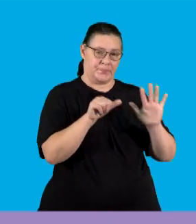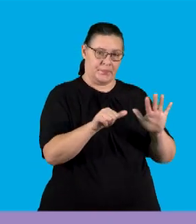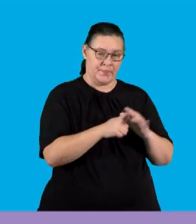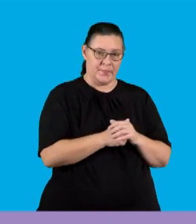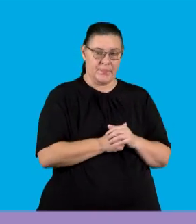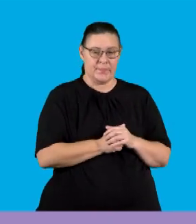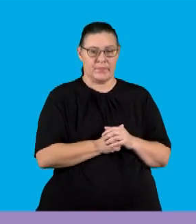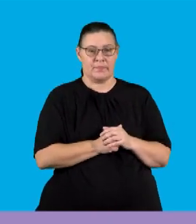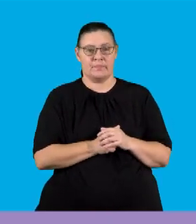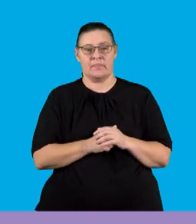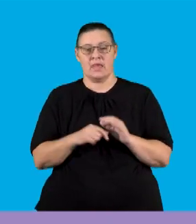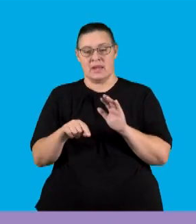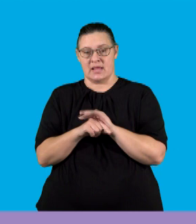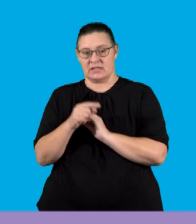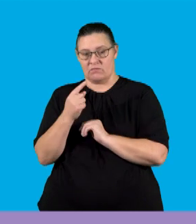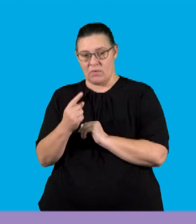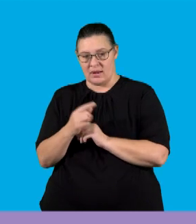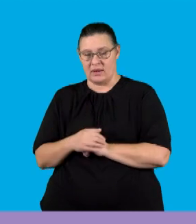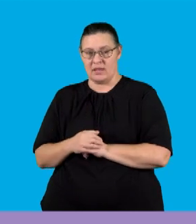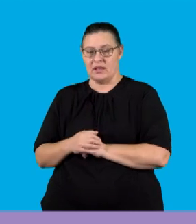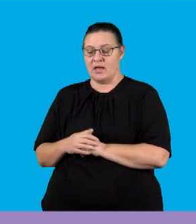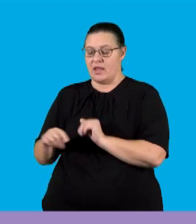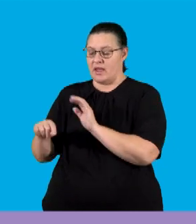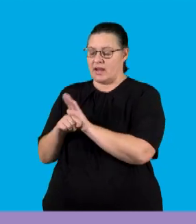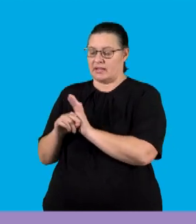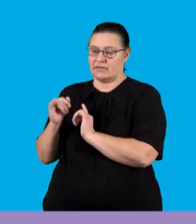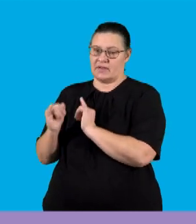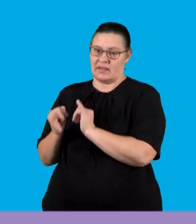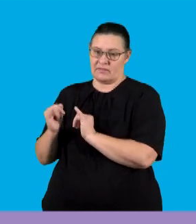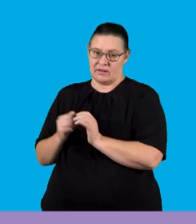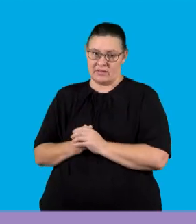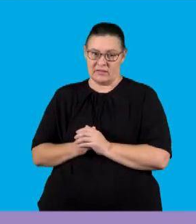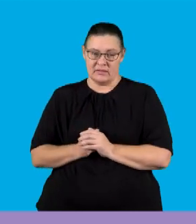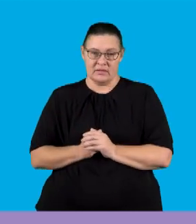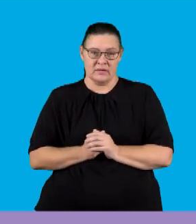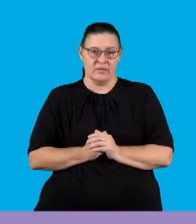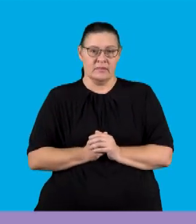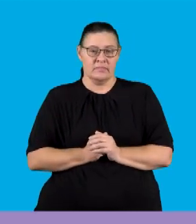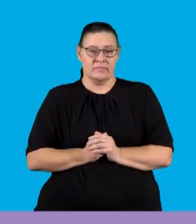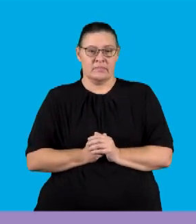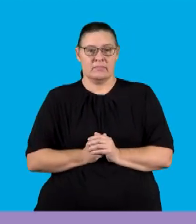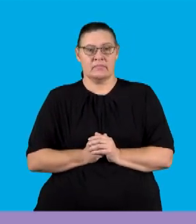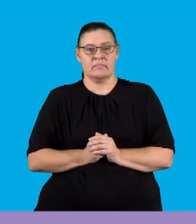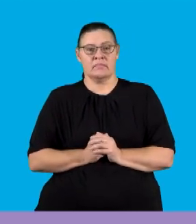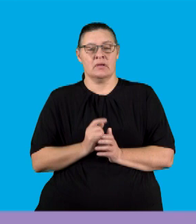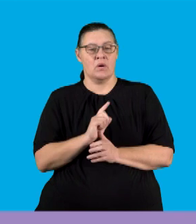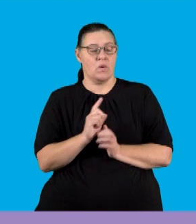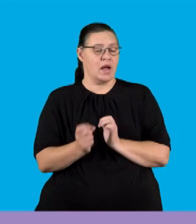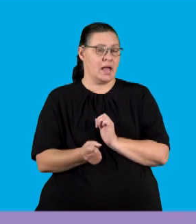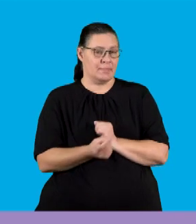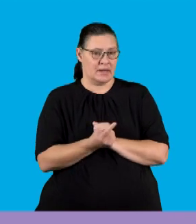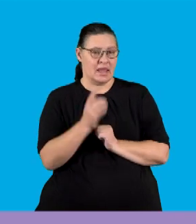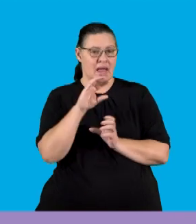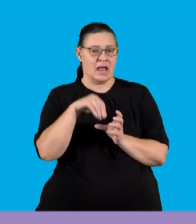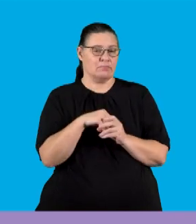-6, we also have a -1, and of course we have an 11. So what is going to happen with